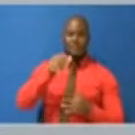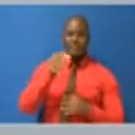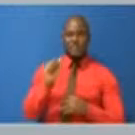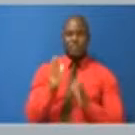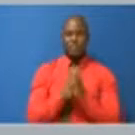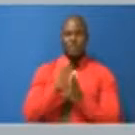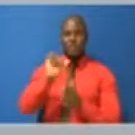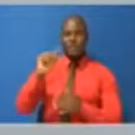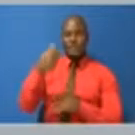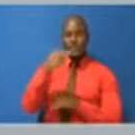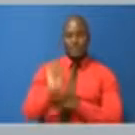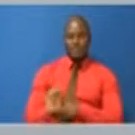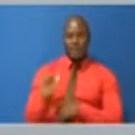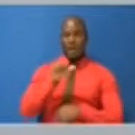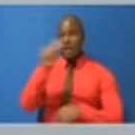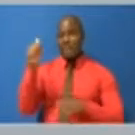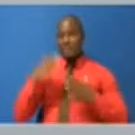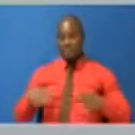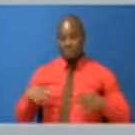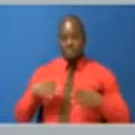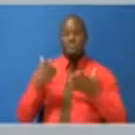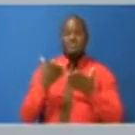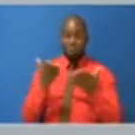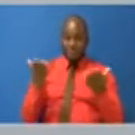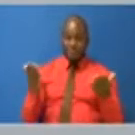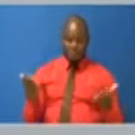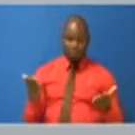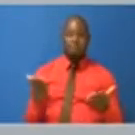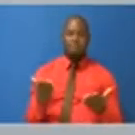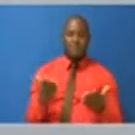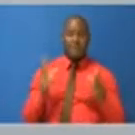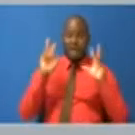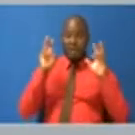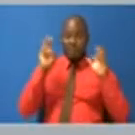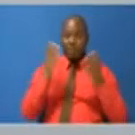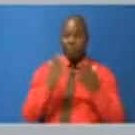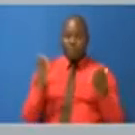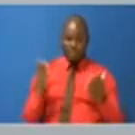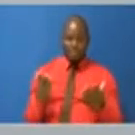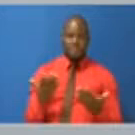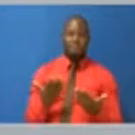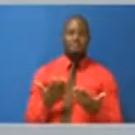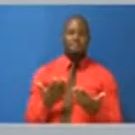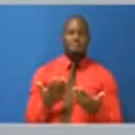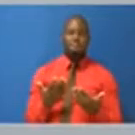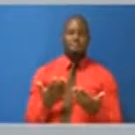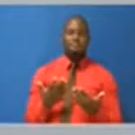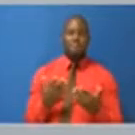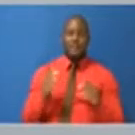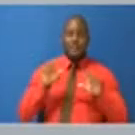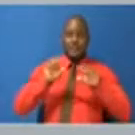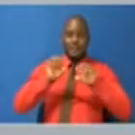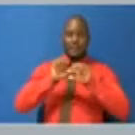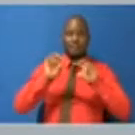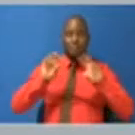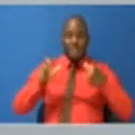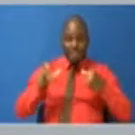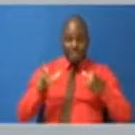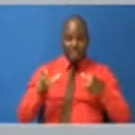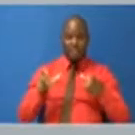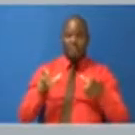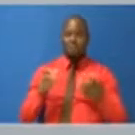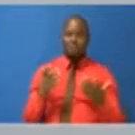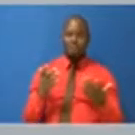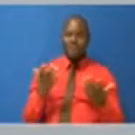regarded there are other candidates they've been issues where you know the media has